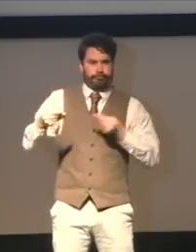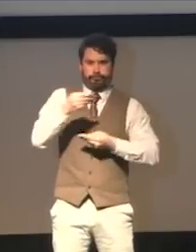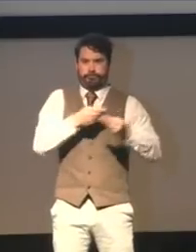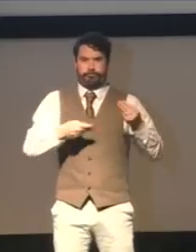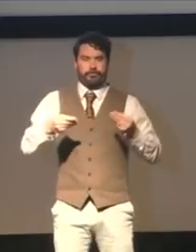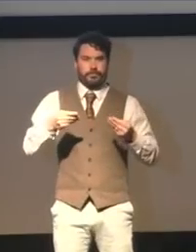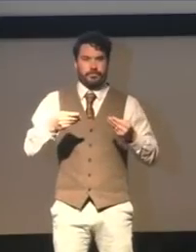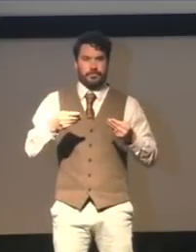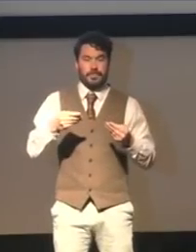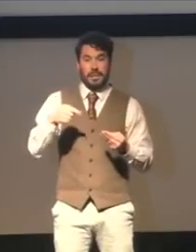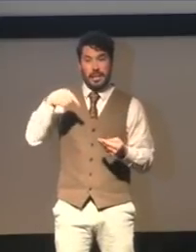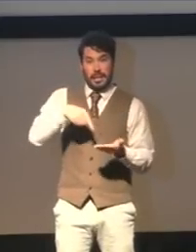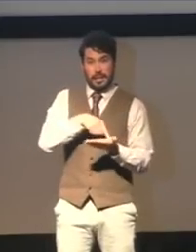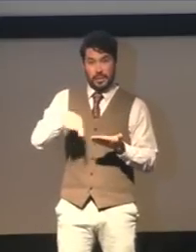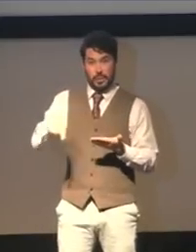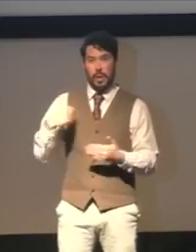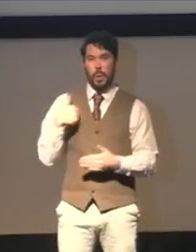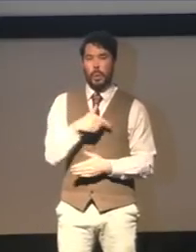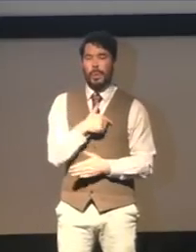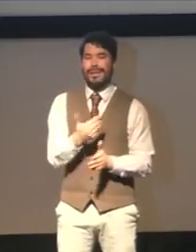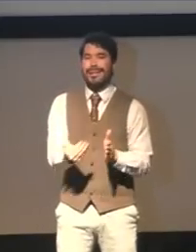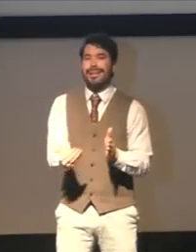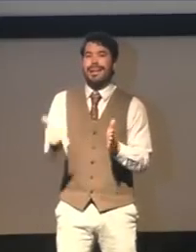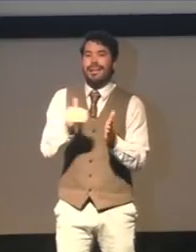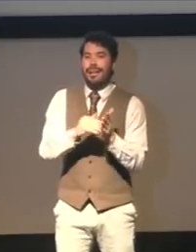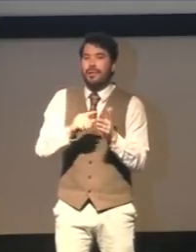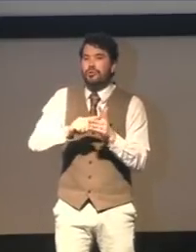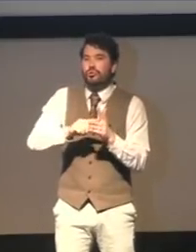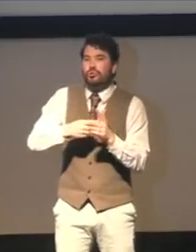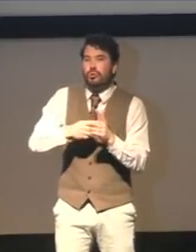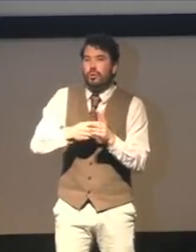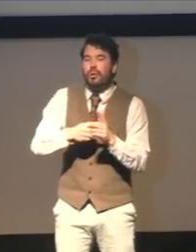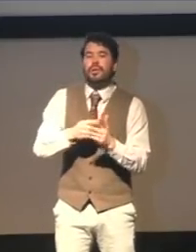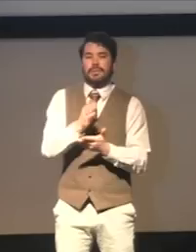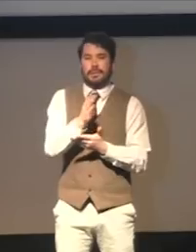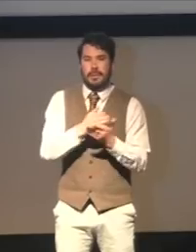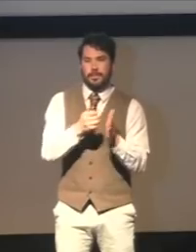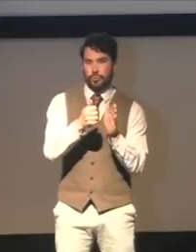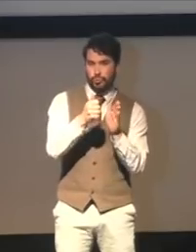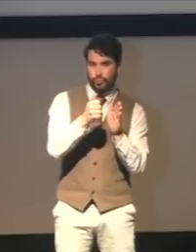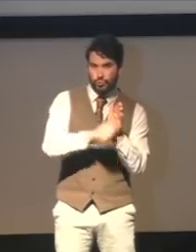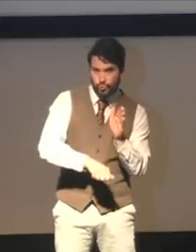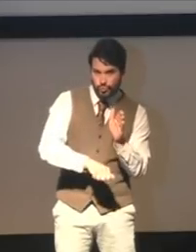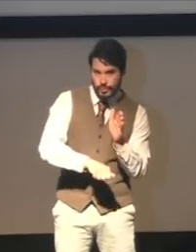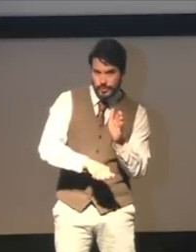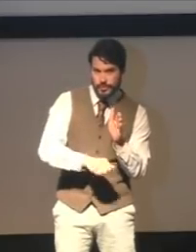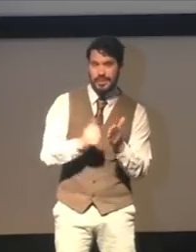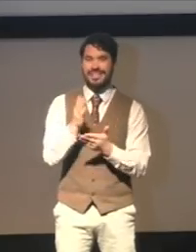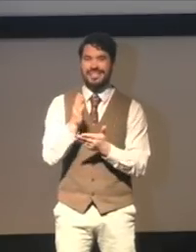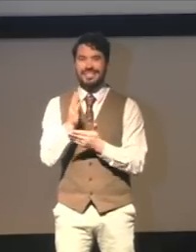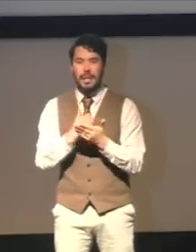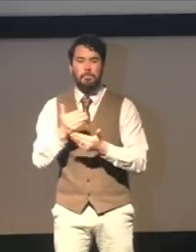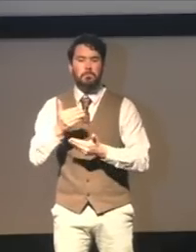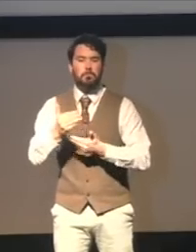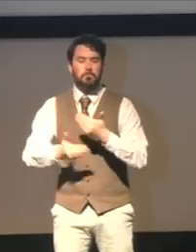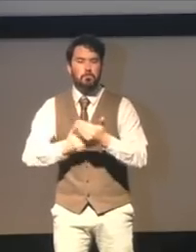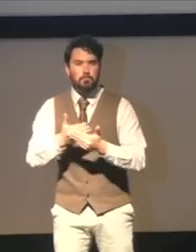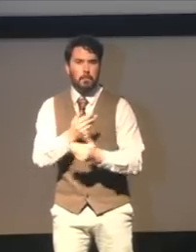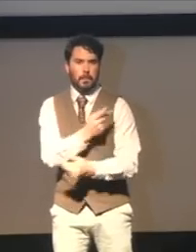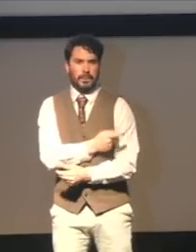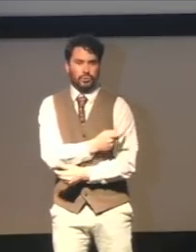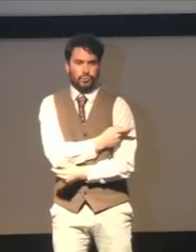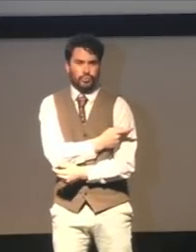to gradually resume some surgical and procedural activity, focusing on those patients that we think are at risk for